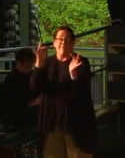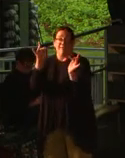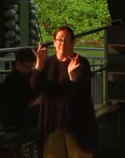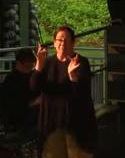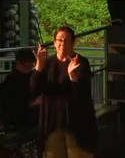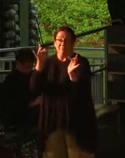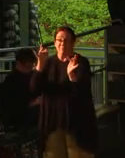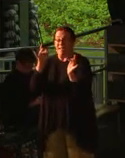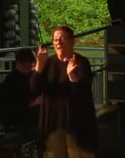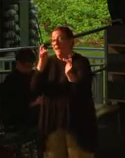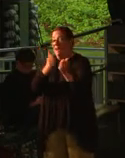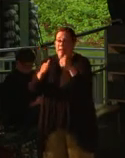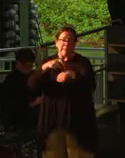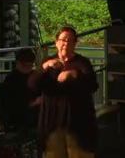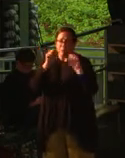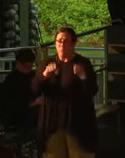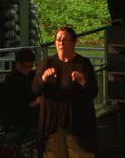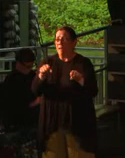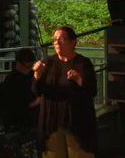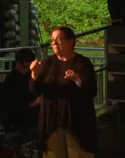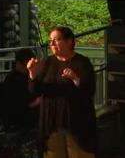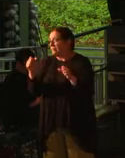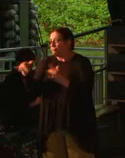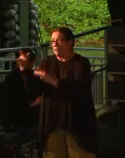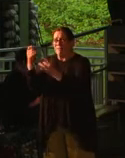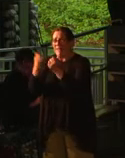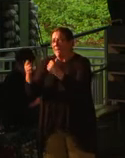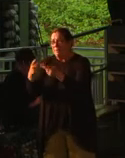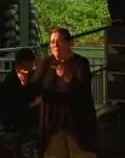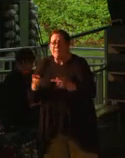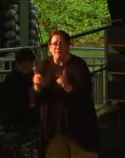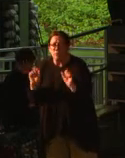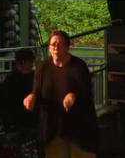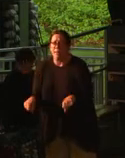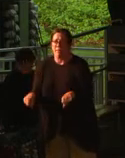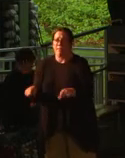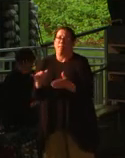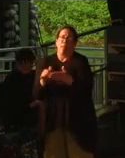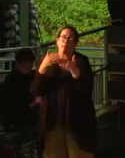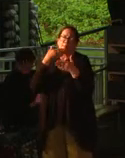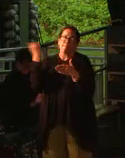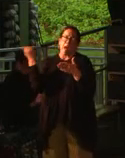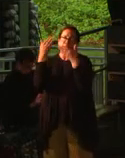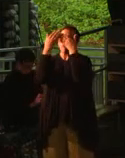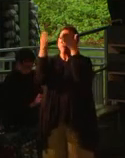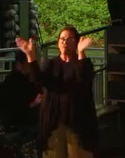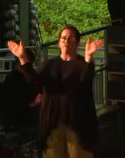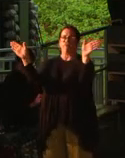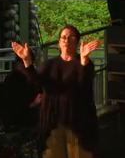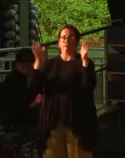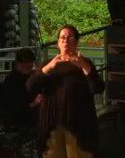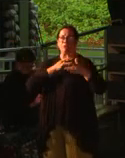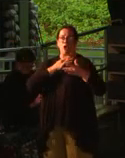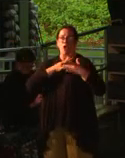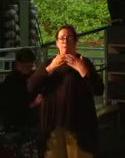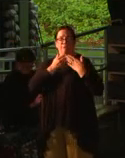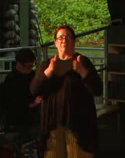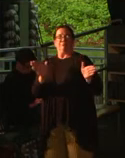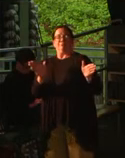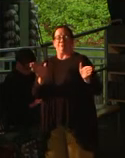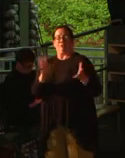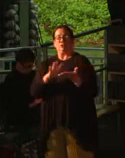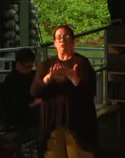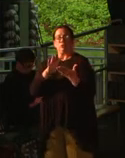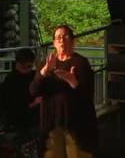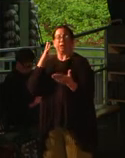can, wherever you can. There is no better way to broaden your minds and hearts than to learn how others